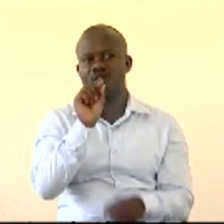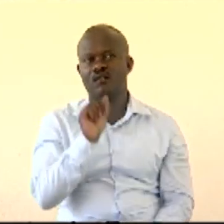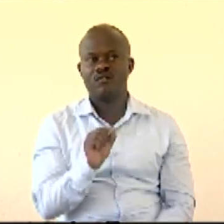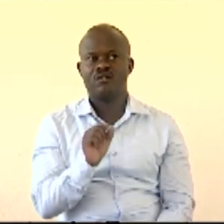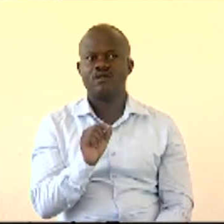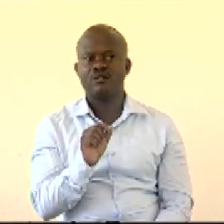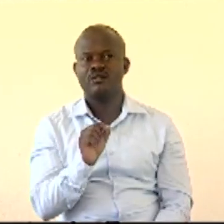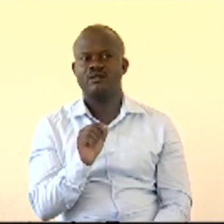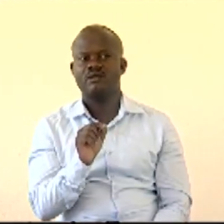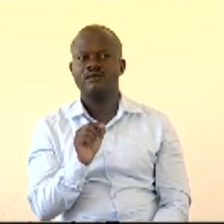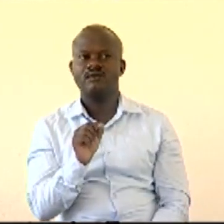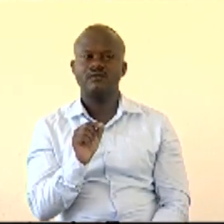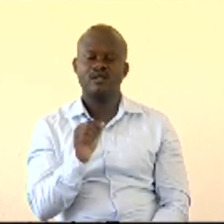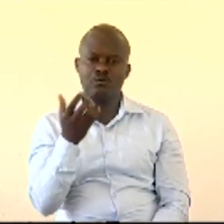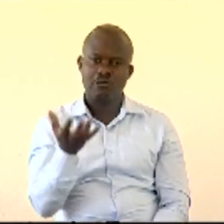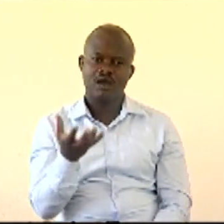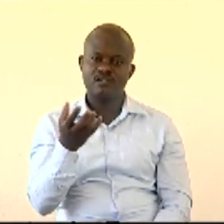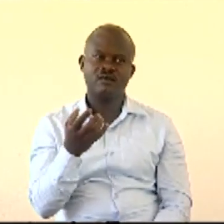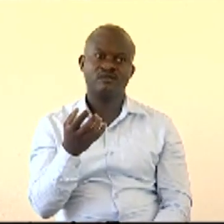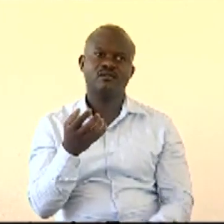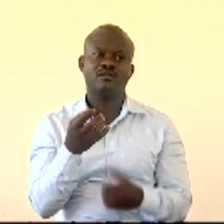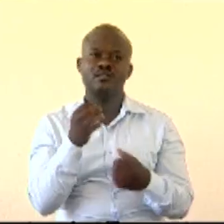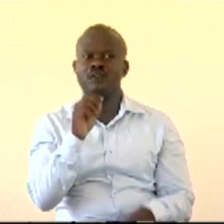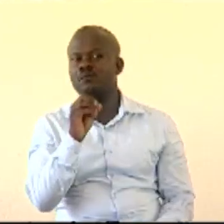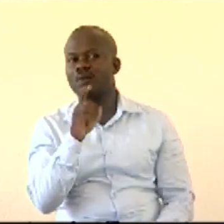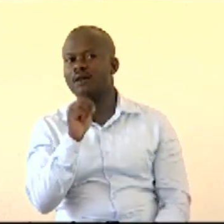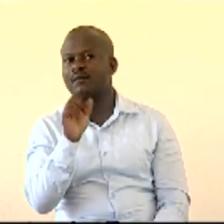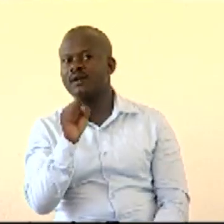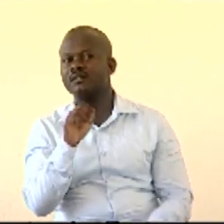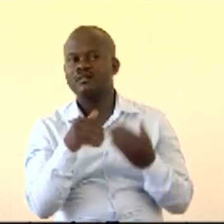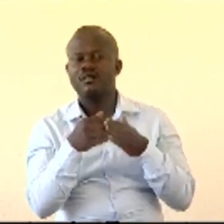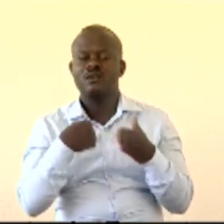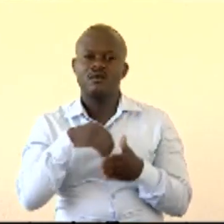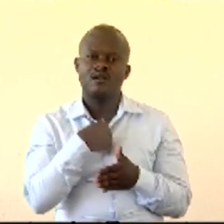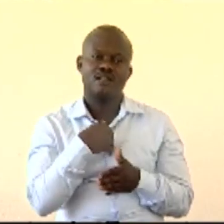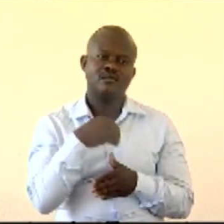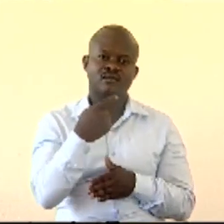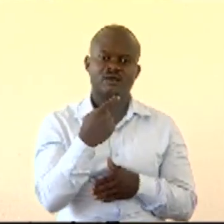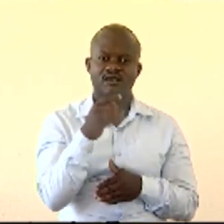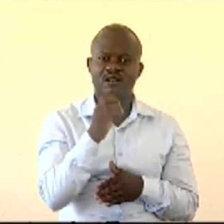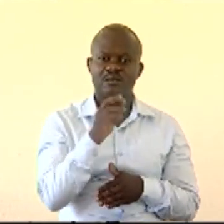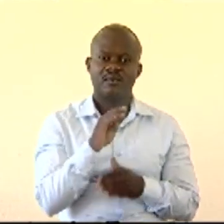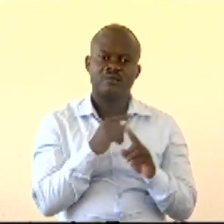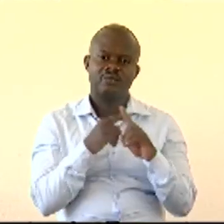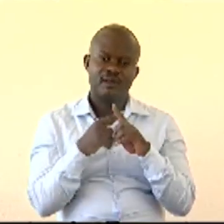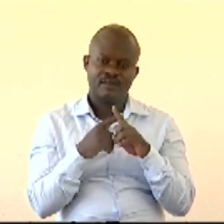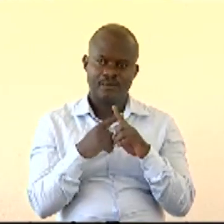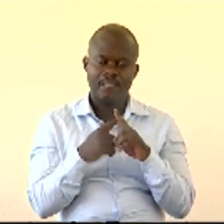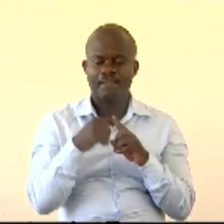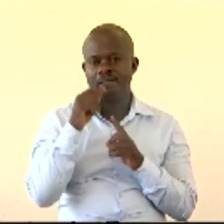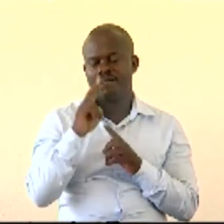molar mass of the empirical formula. What is the molar mass here? We have 1 carbon plus